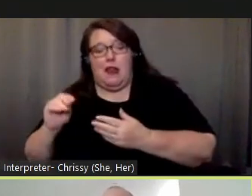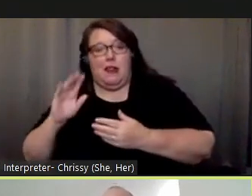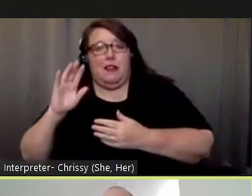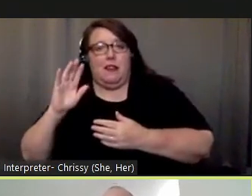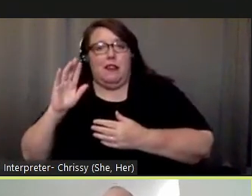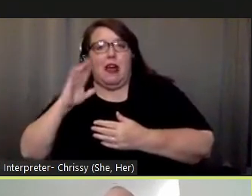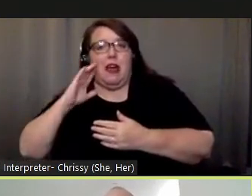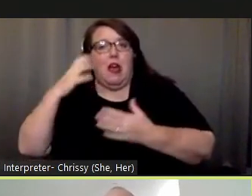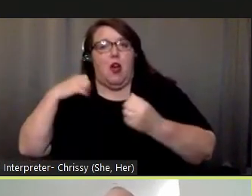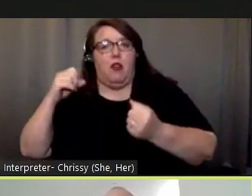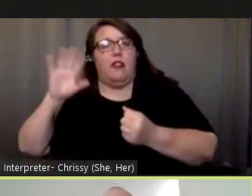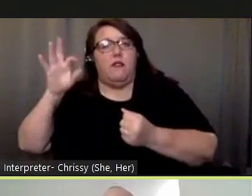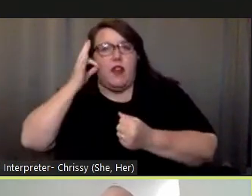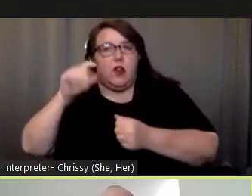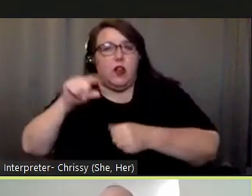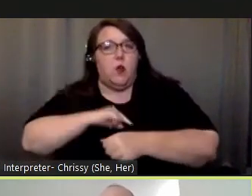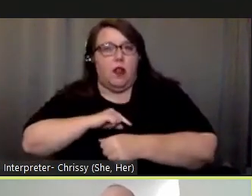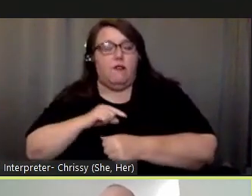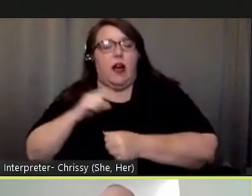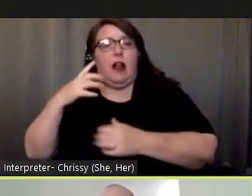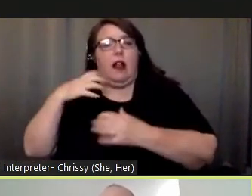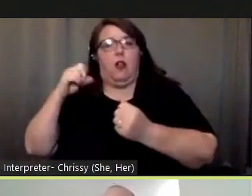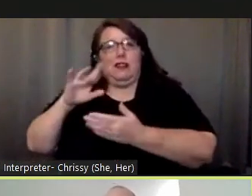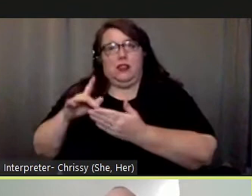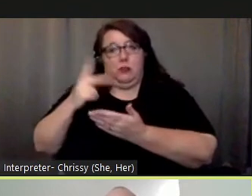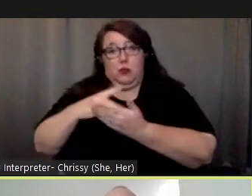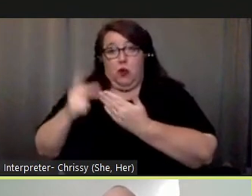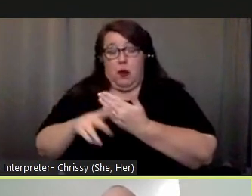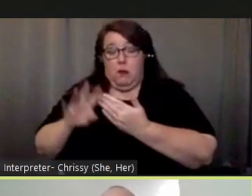health center program. Those numbers are still to be determined.